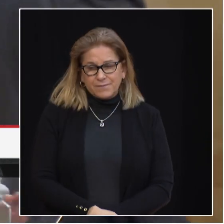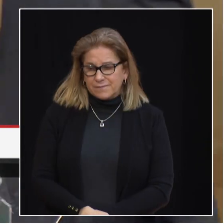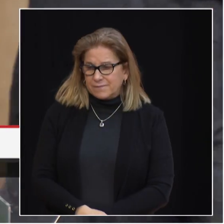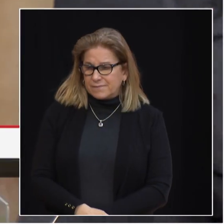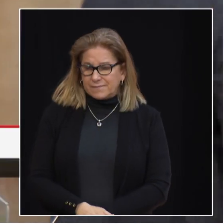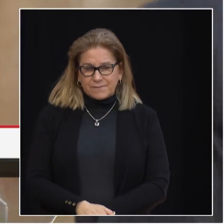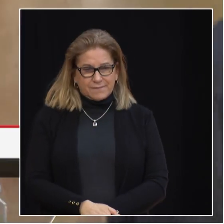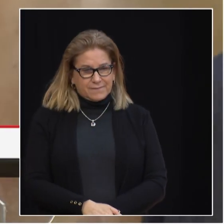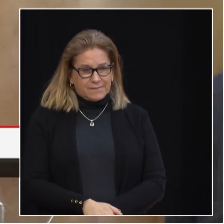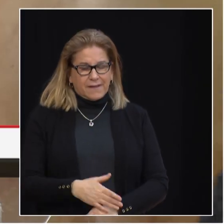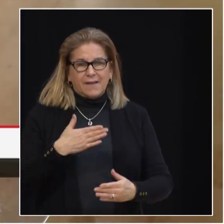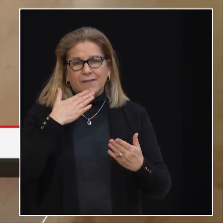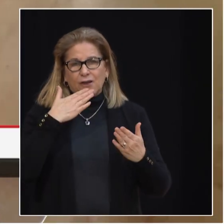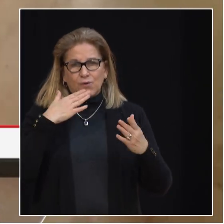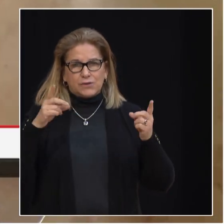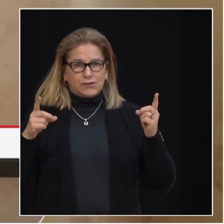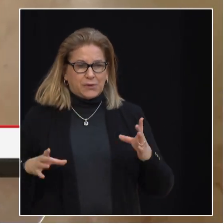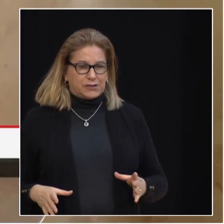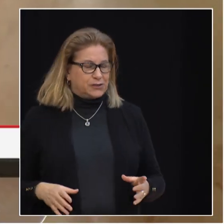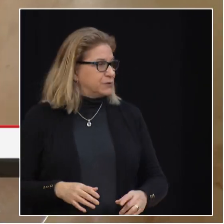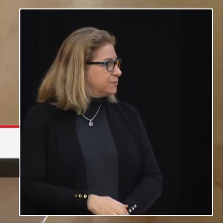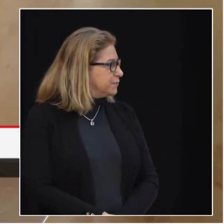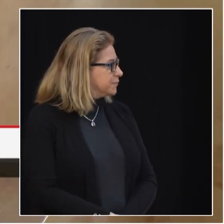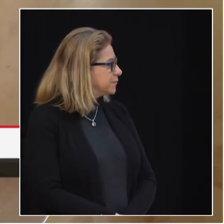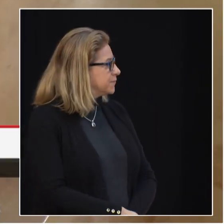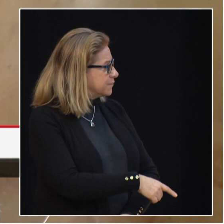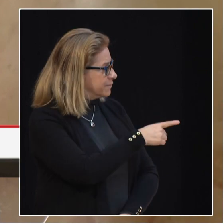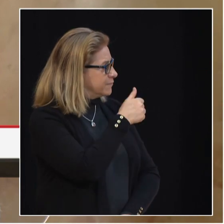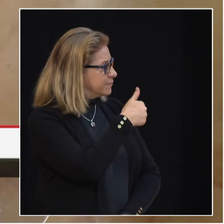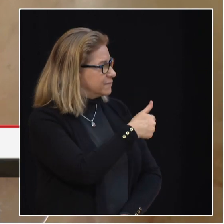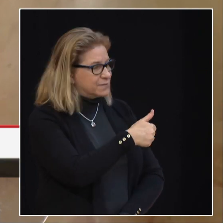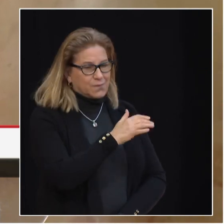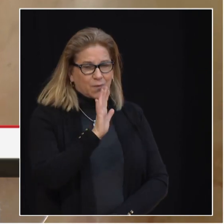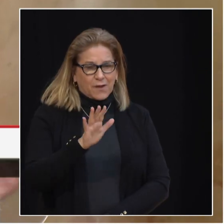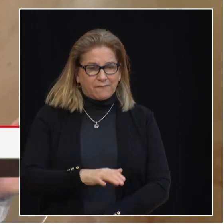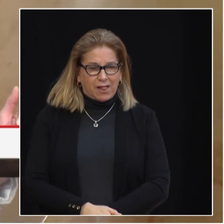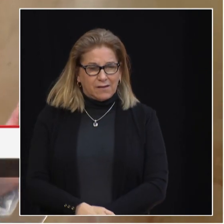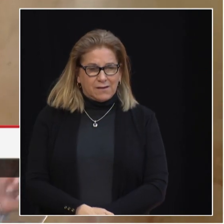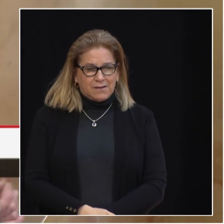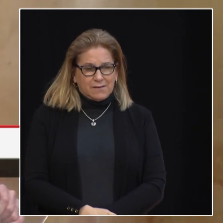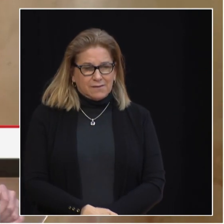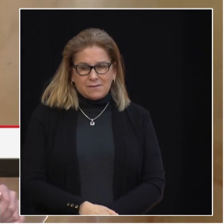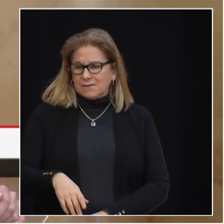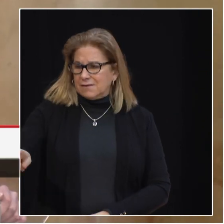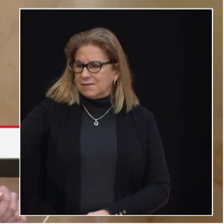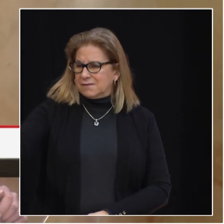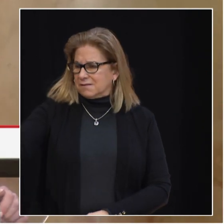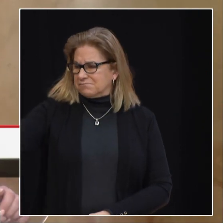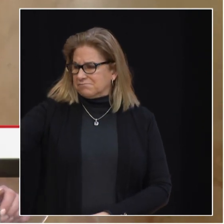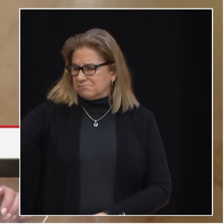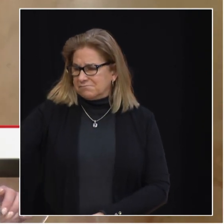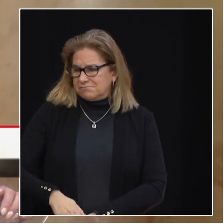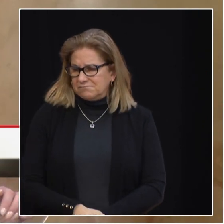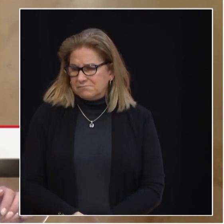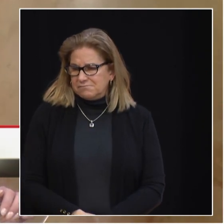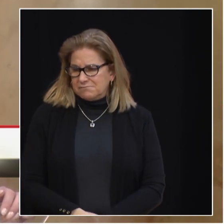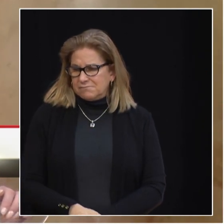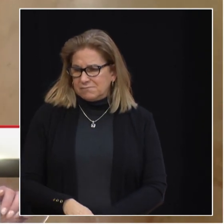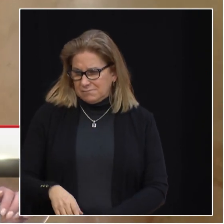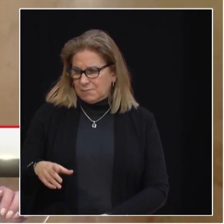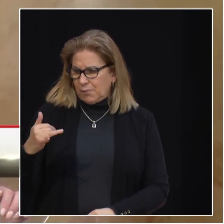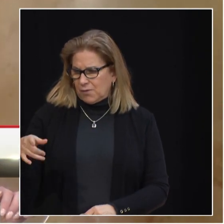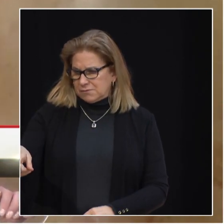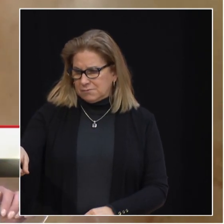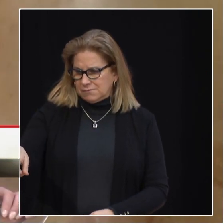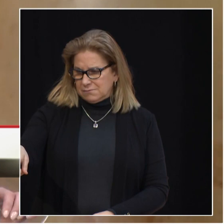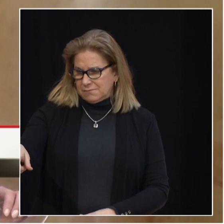Thank you, Director. So who here knows that DC is consistently ranked the city with the best park system in